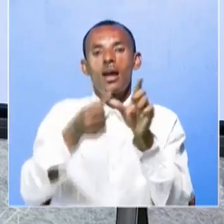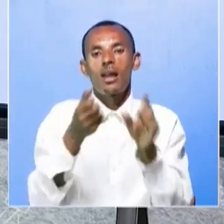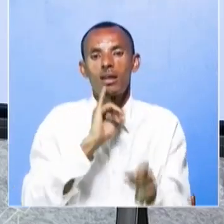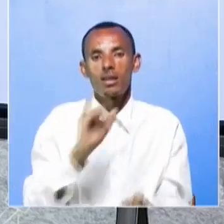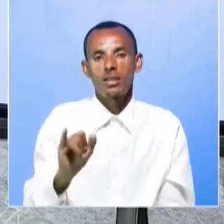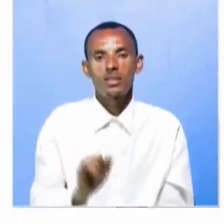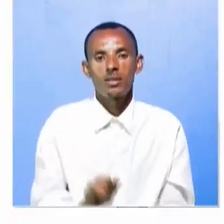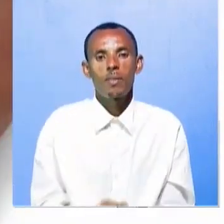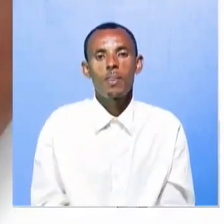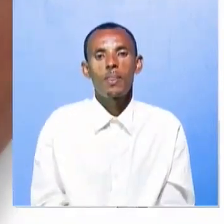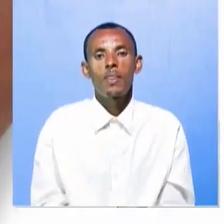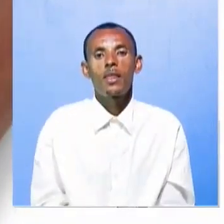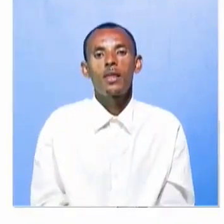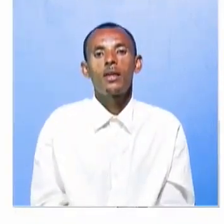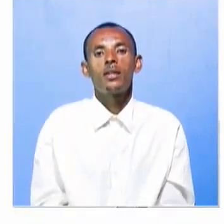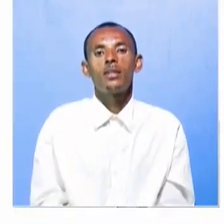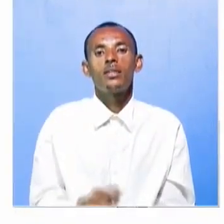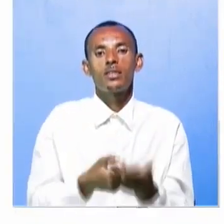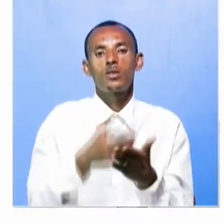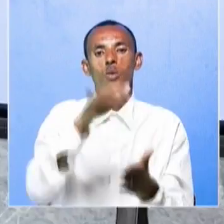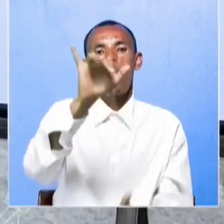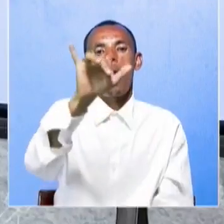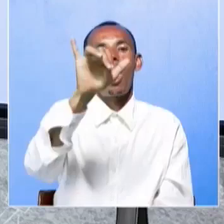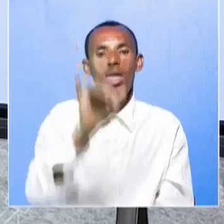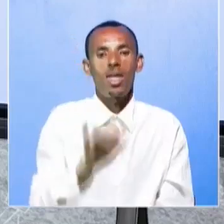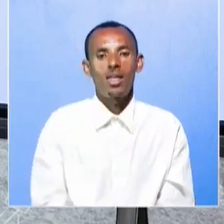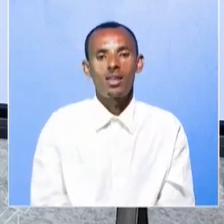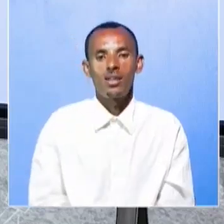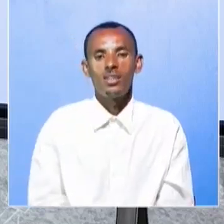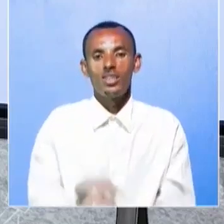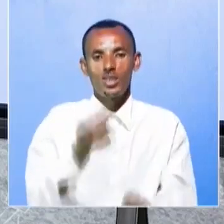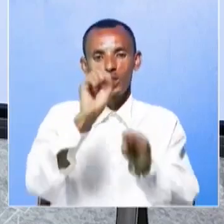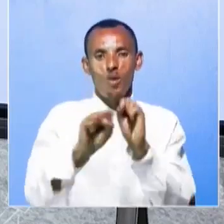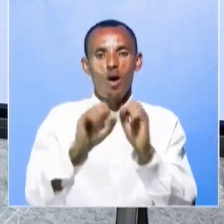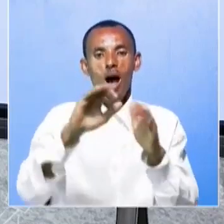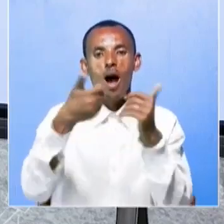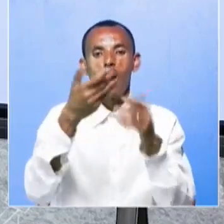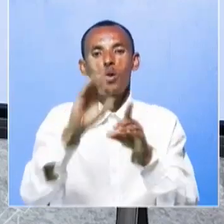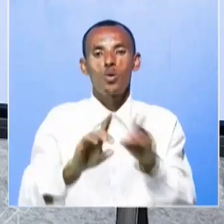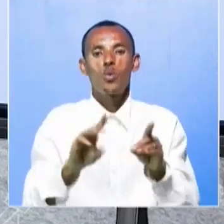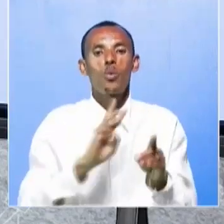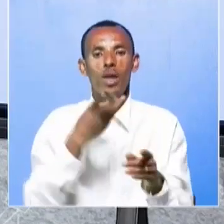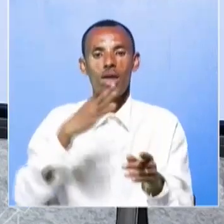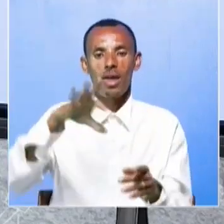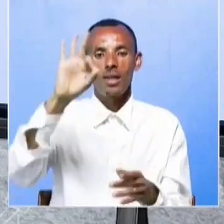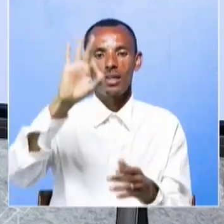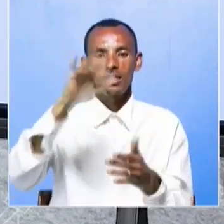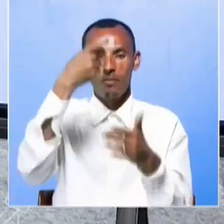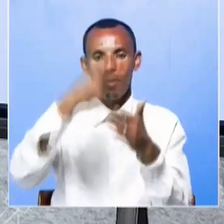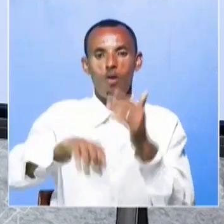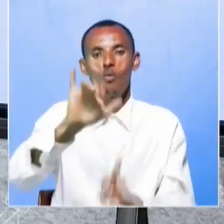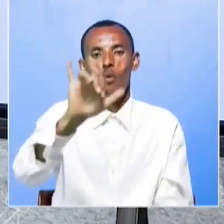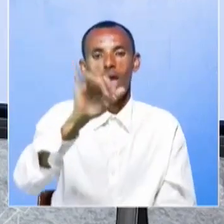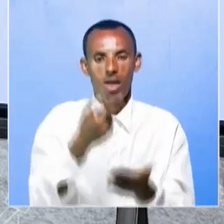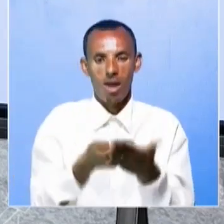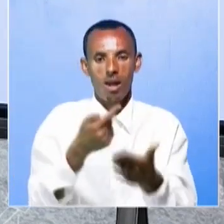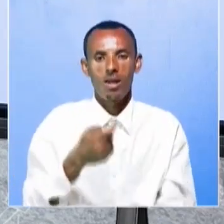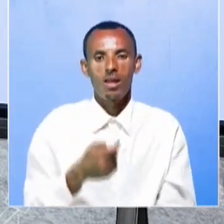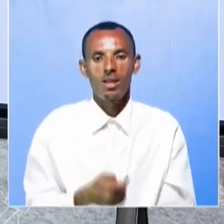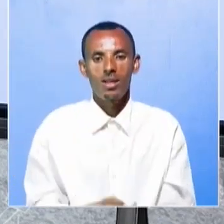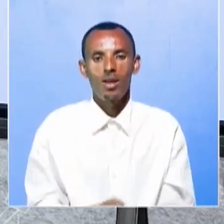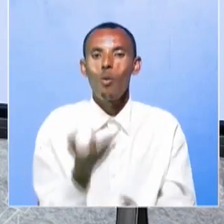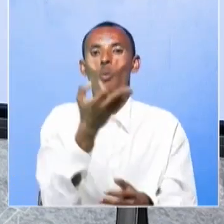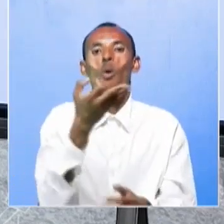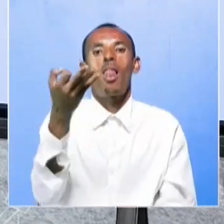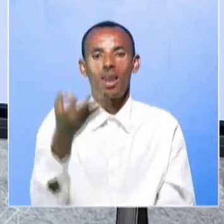y. Say this is y, okay? So how do you get the value of y here?